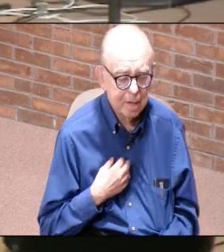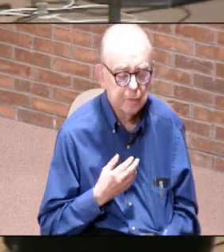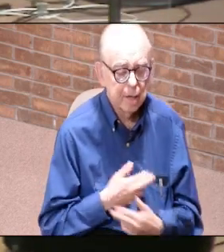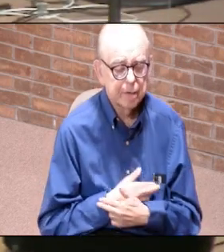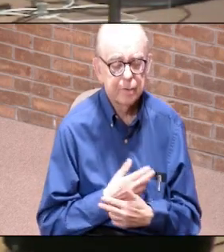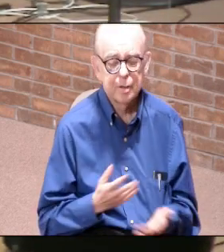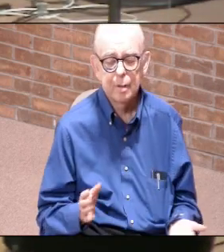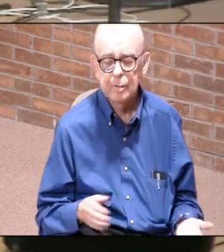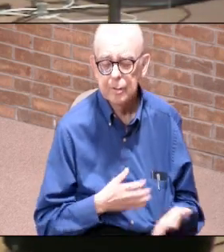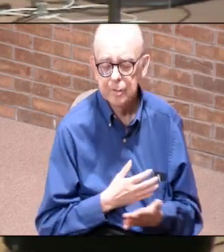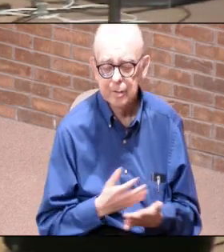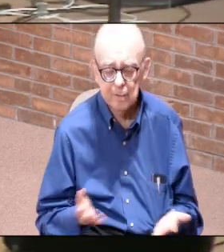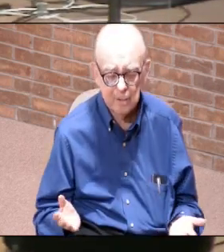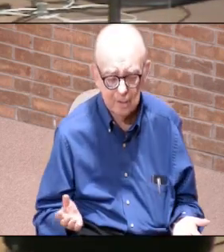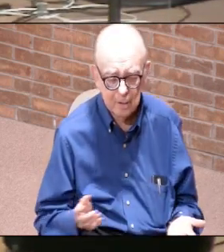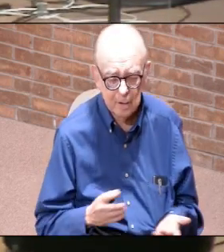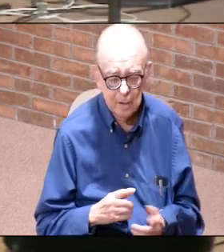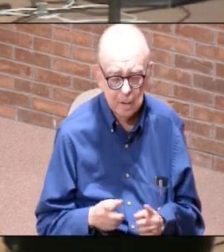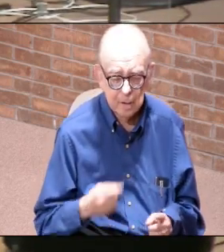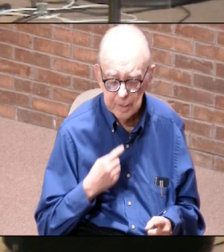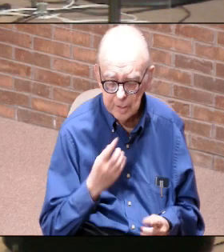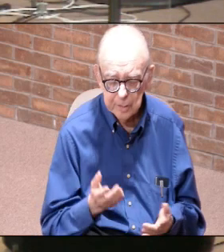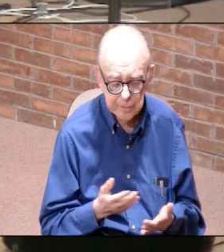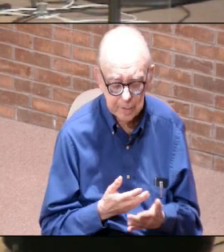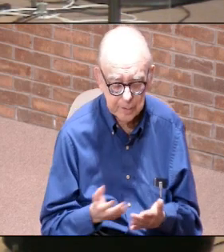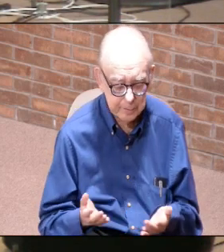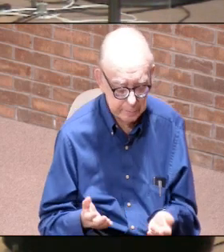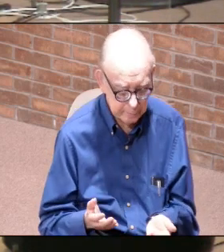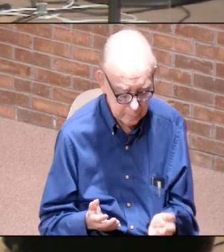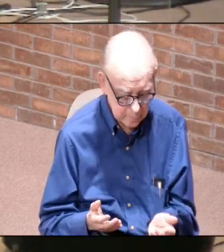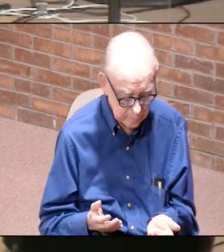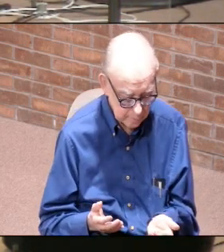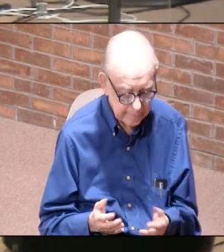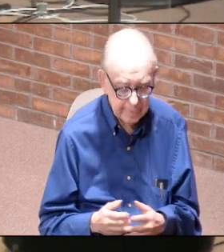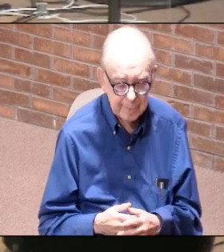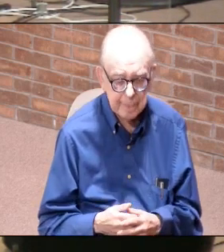I got to rest. I got to do all these things. But let me say this to you, okay?